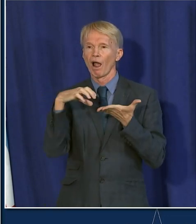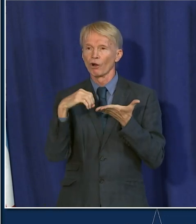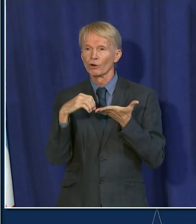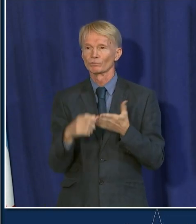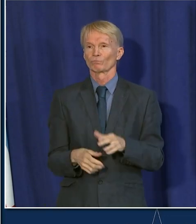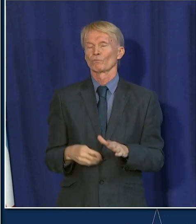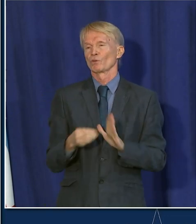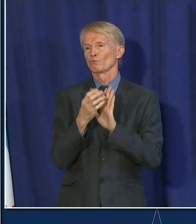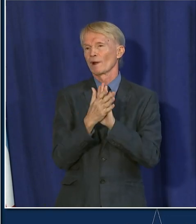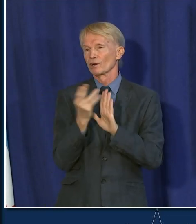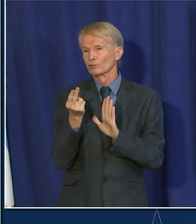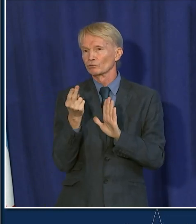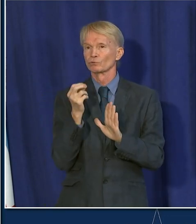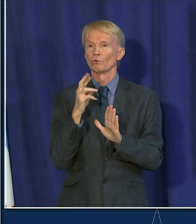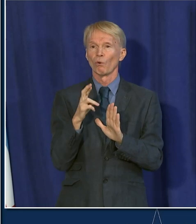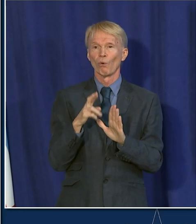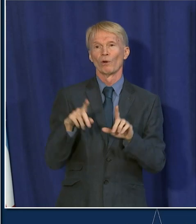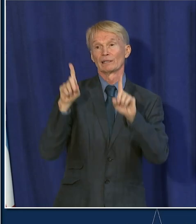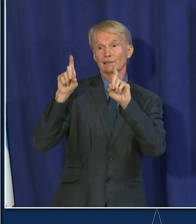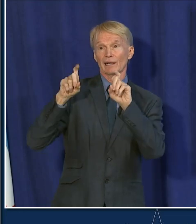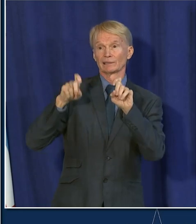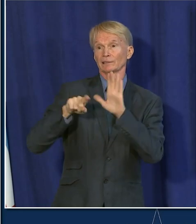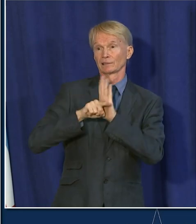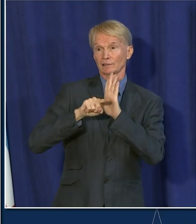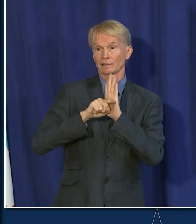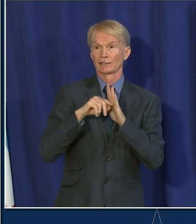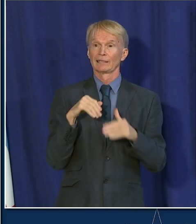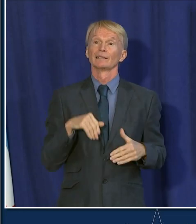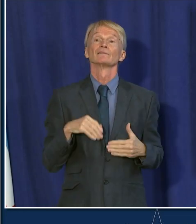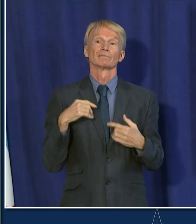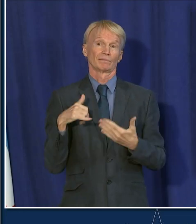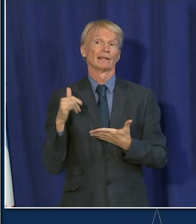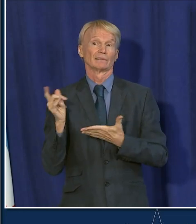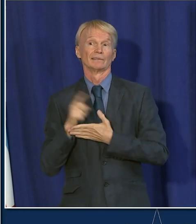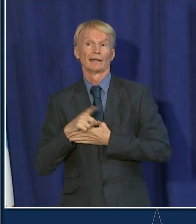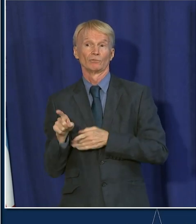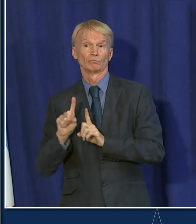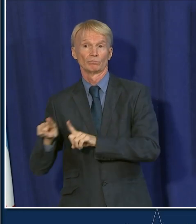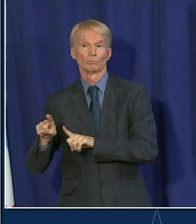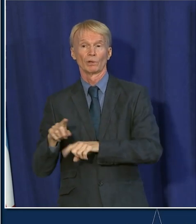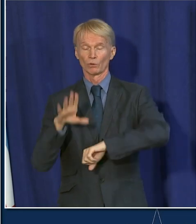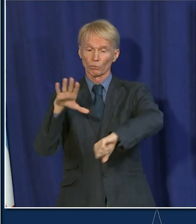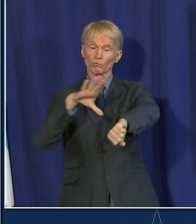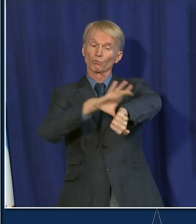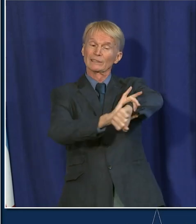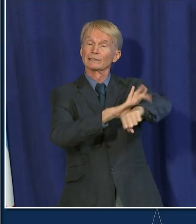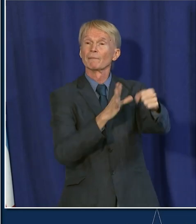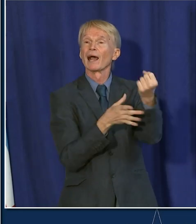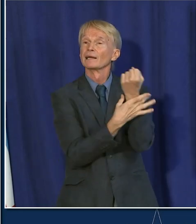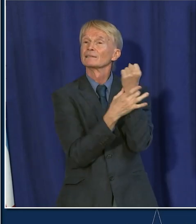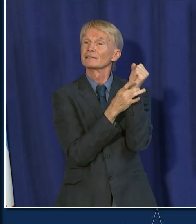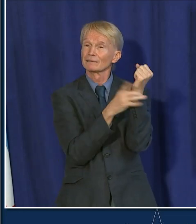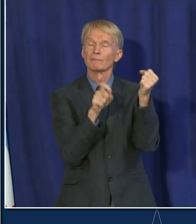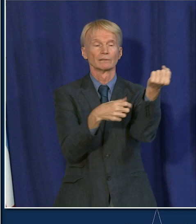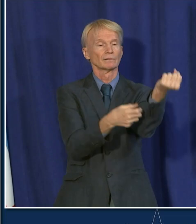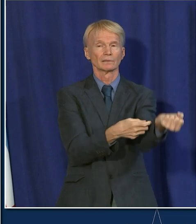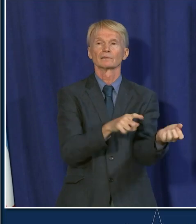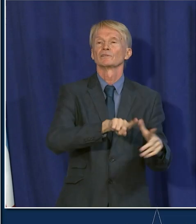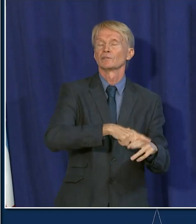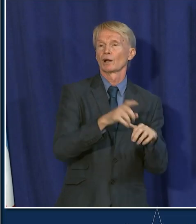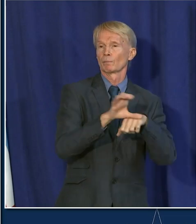within 72 hours of the day that you're coming into Lolla. You need to activate your festival wristband and register for cashless. And then if